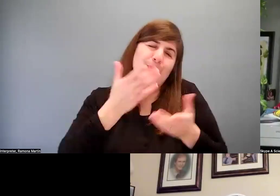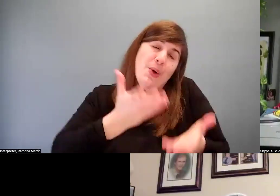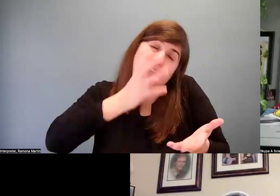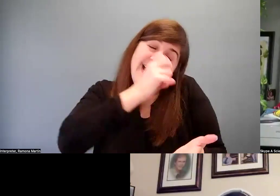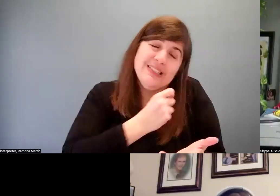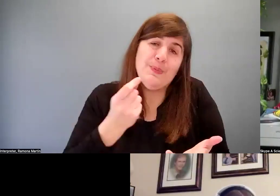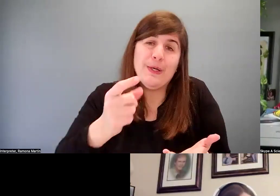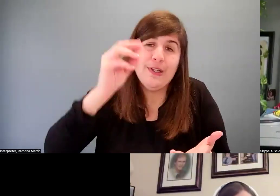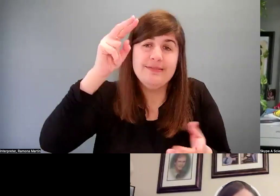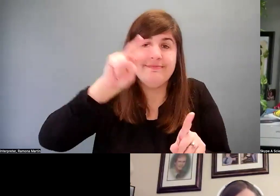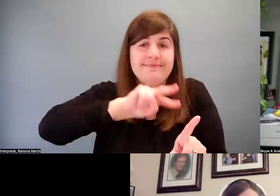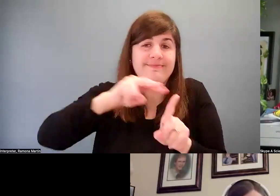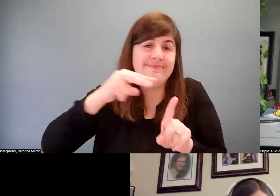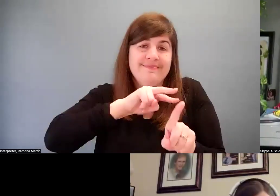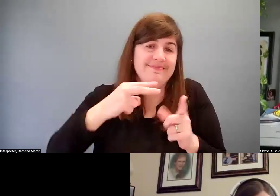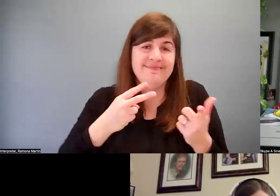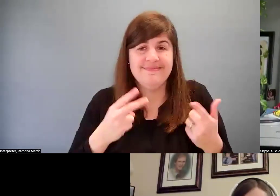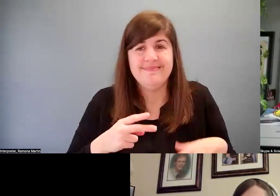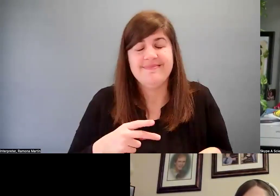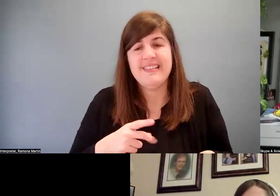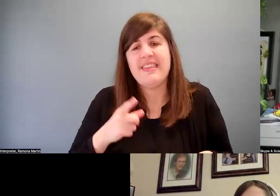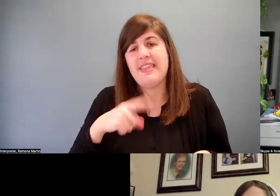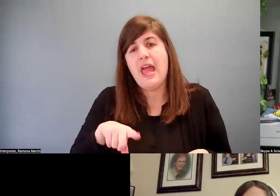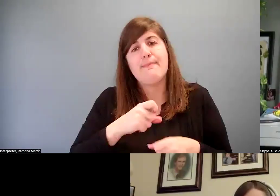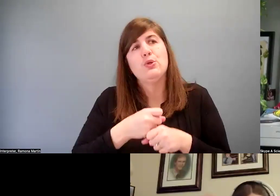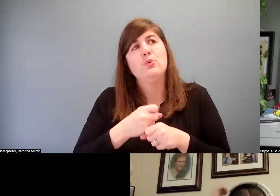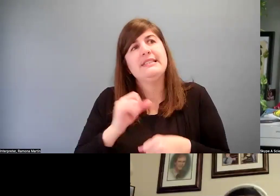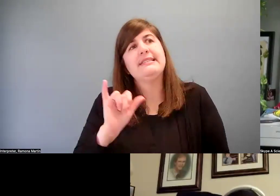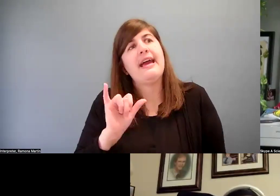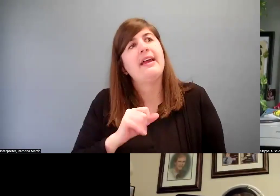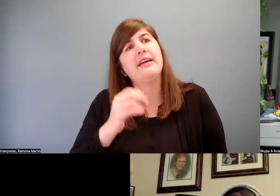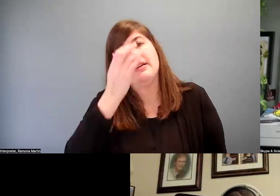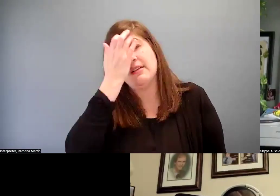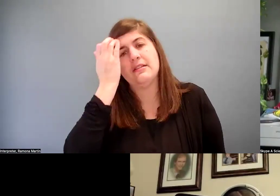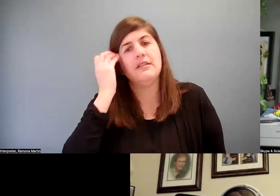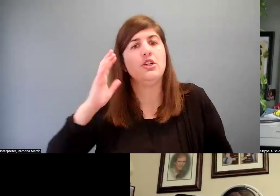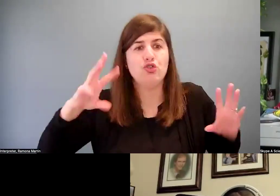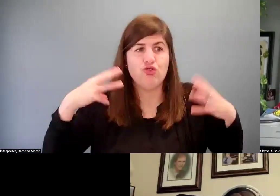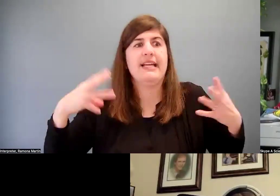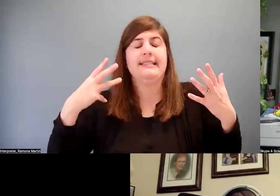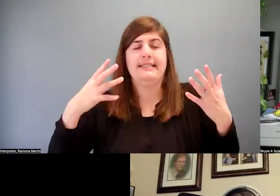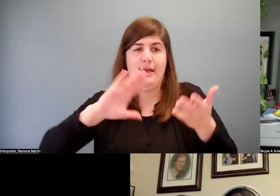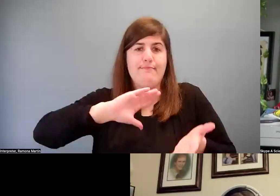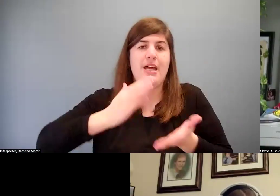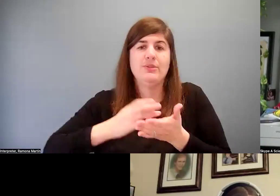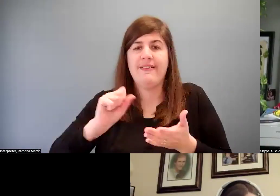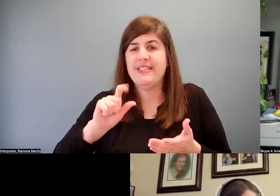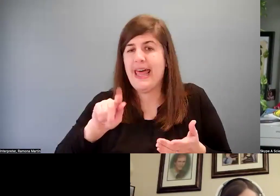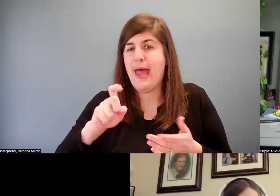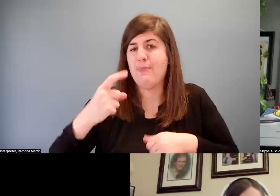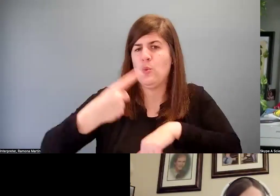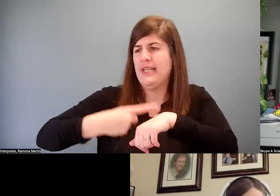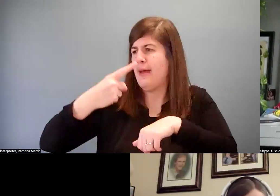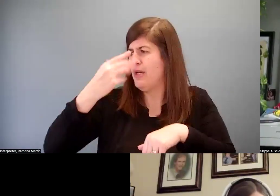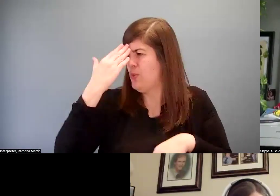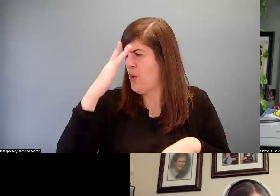But they're something else. They produce like obscene amounts of slime. Like one time I don't know why